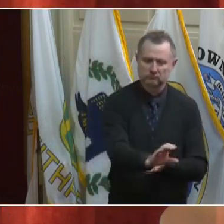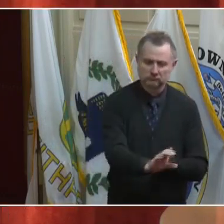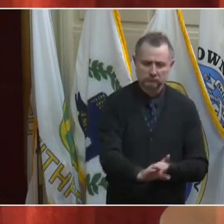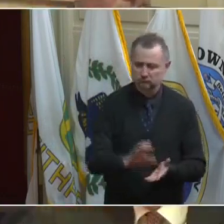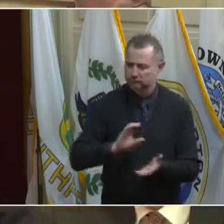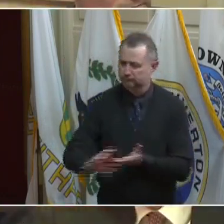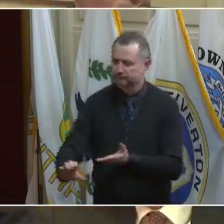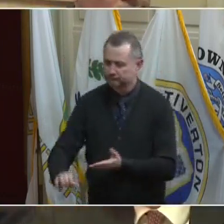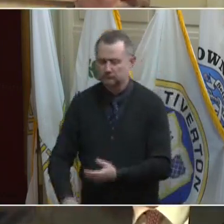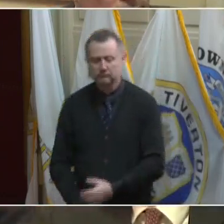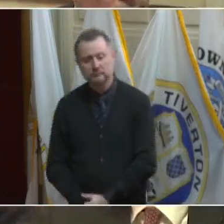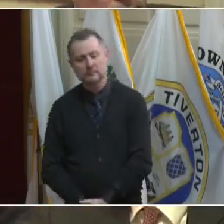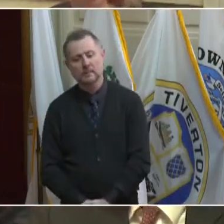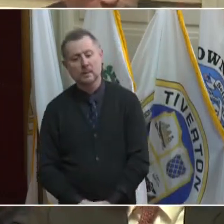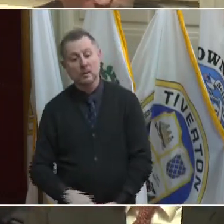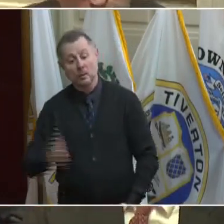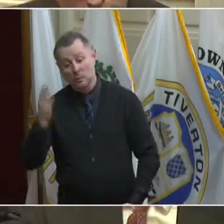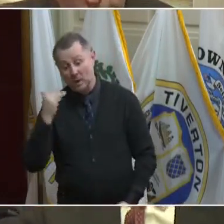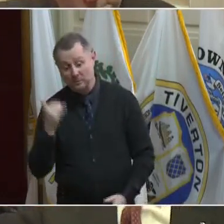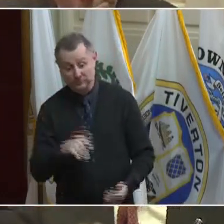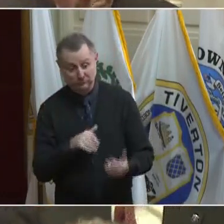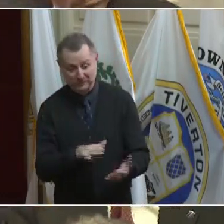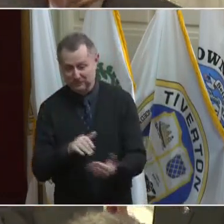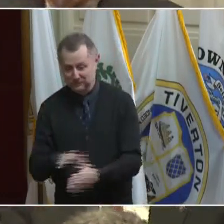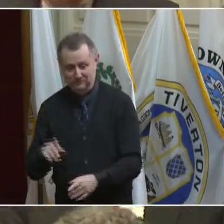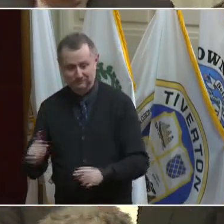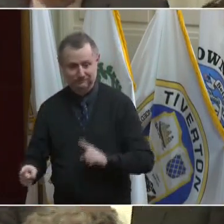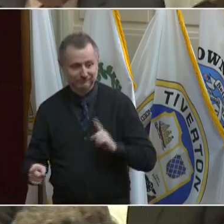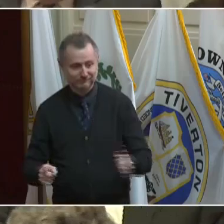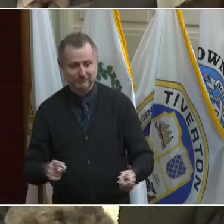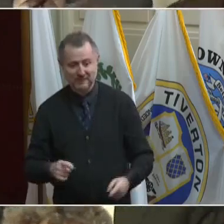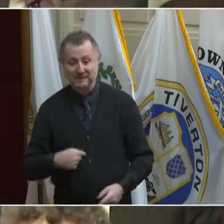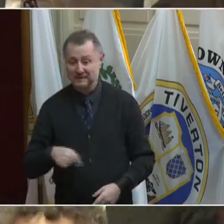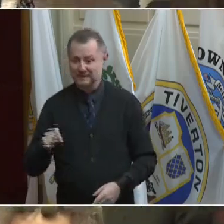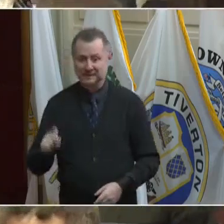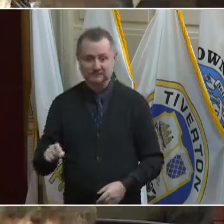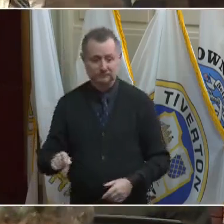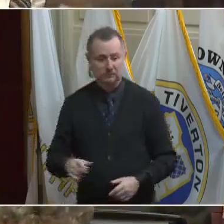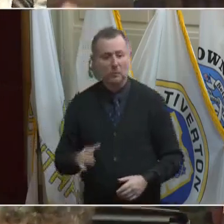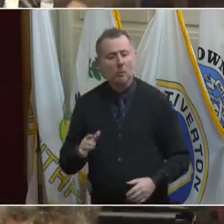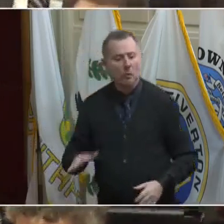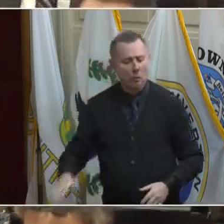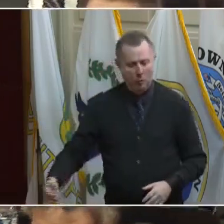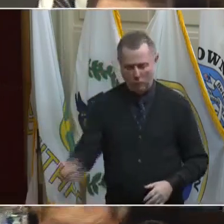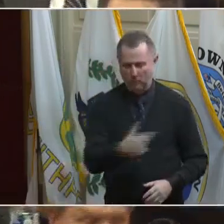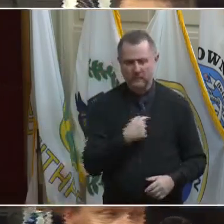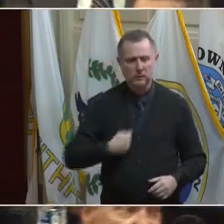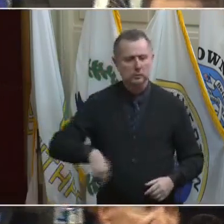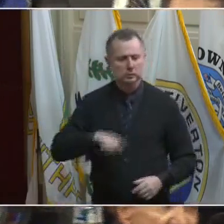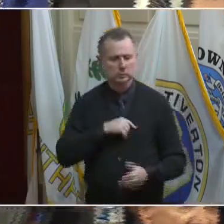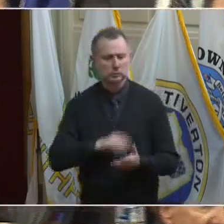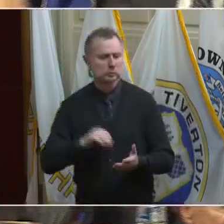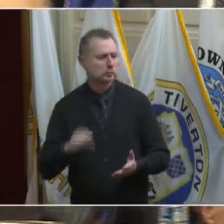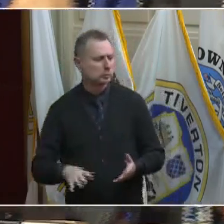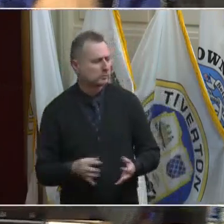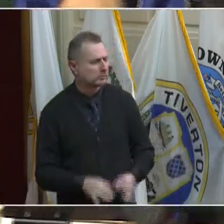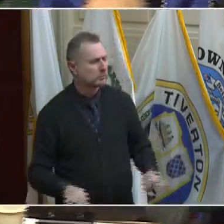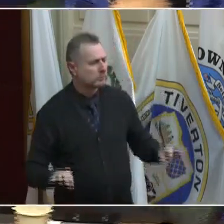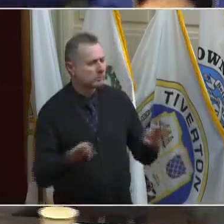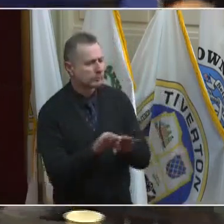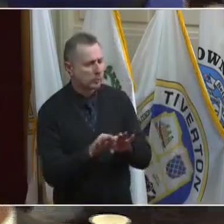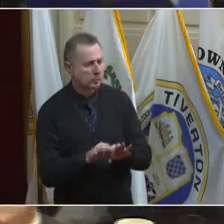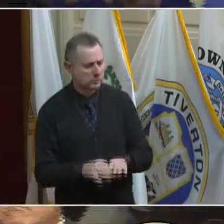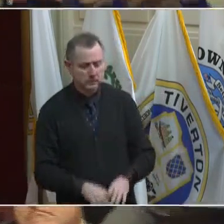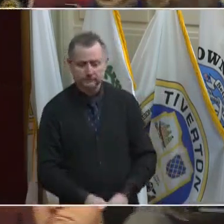To address the needs of these students. All our students are important to us. And within the first